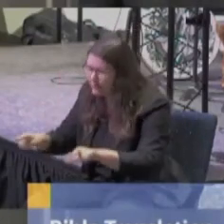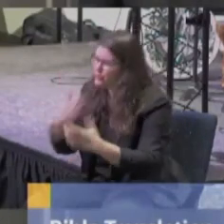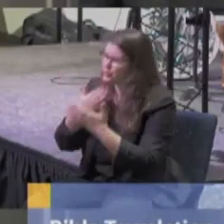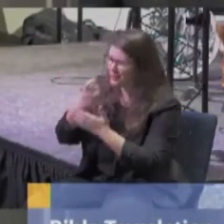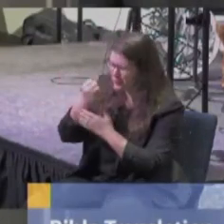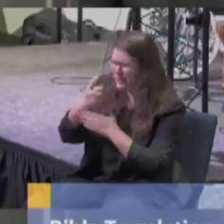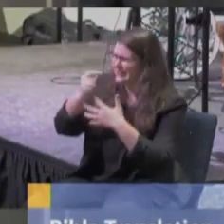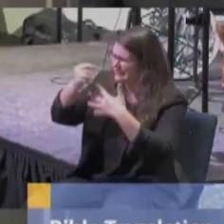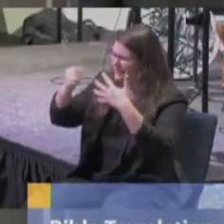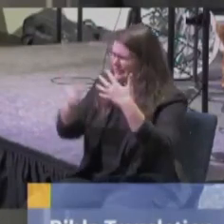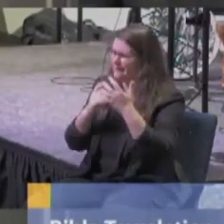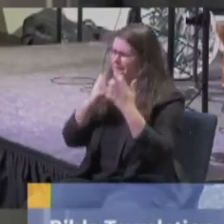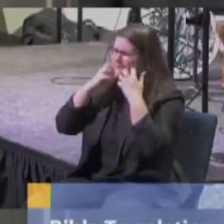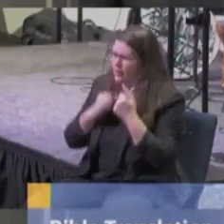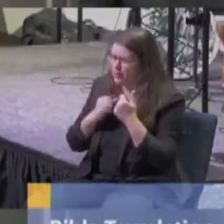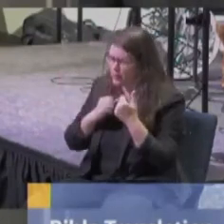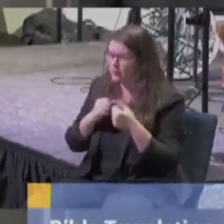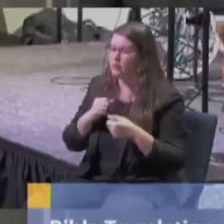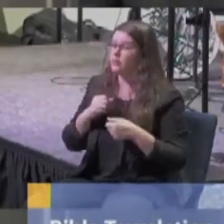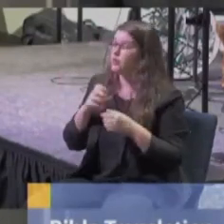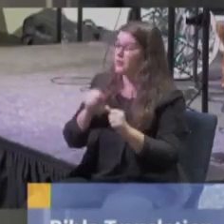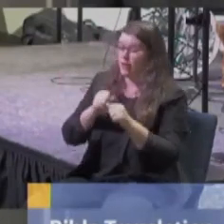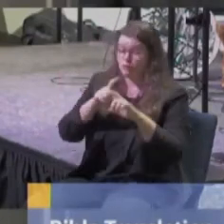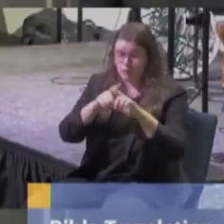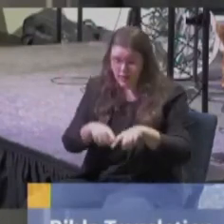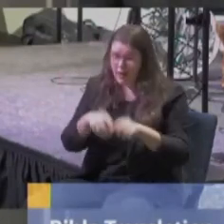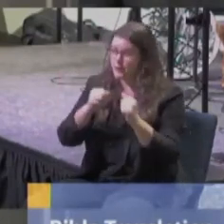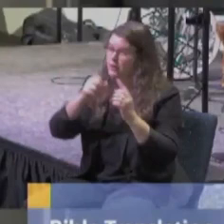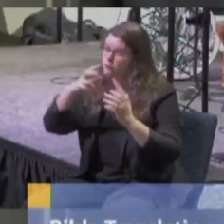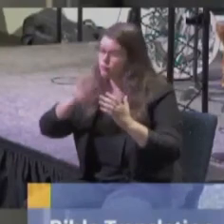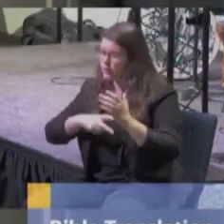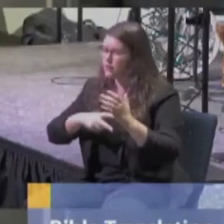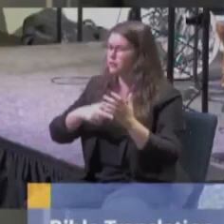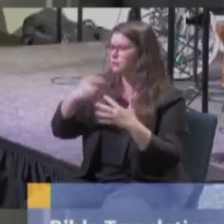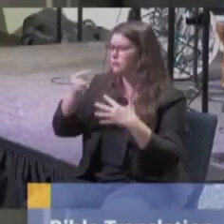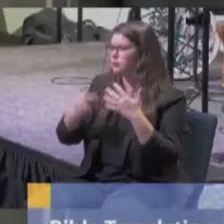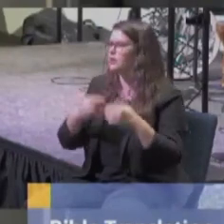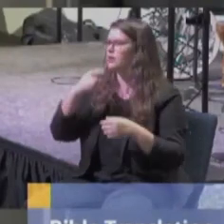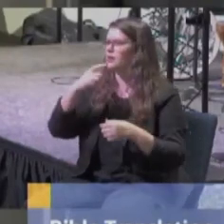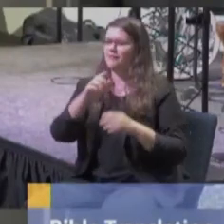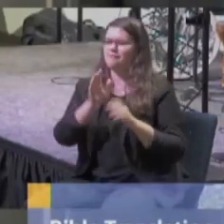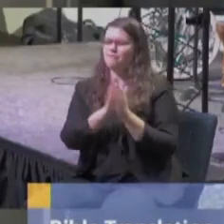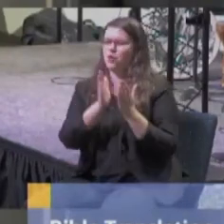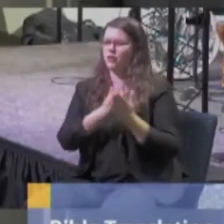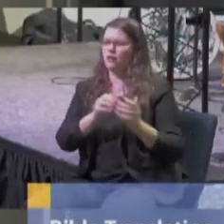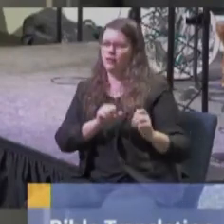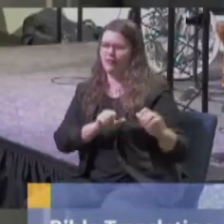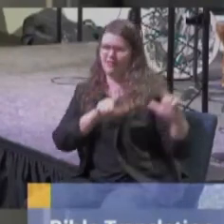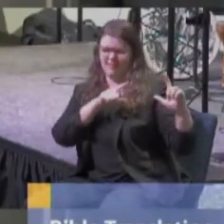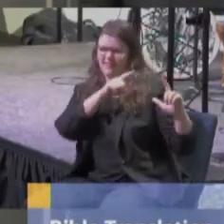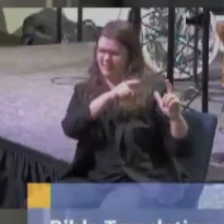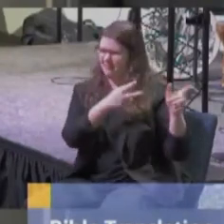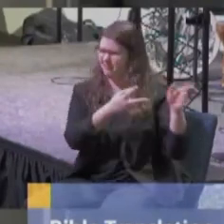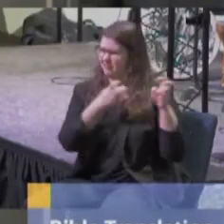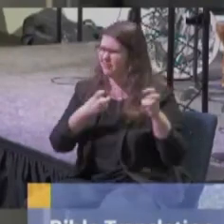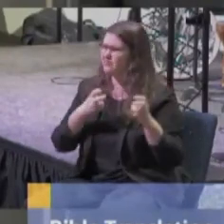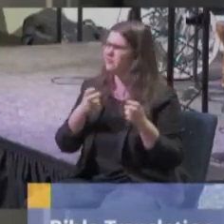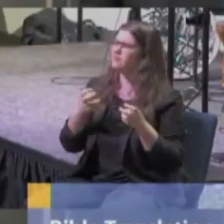reliability, readability. The references for all of these are in the footnotes in the paper version of the paper that you have in the app. It should already be